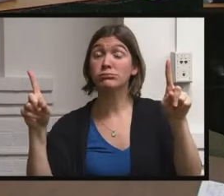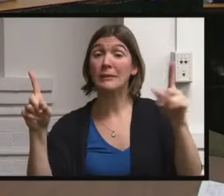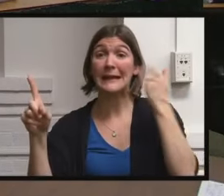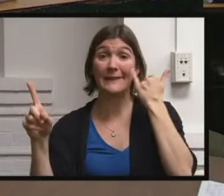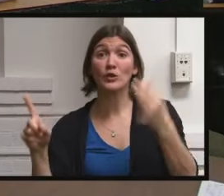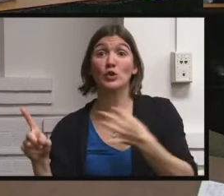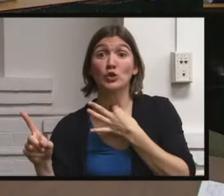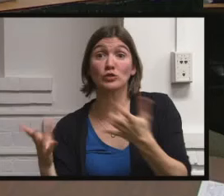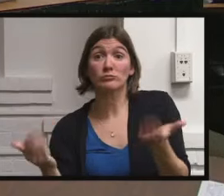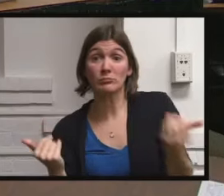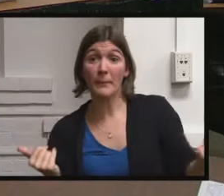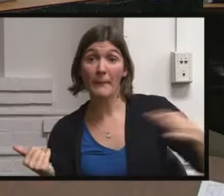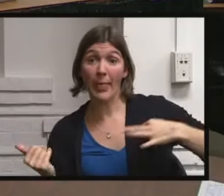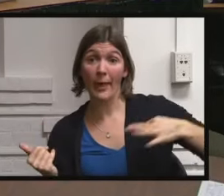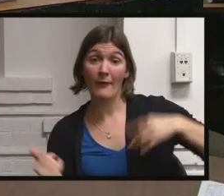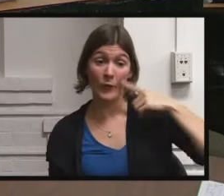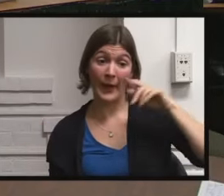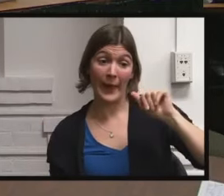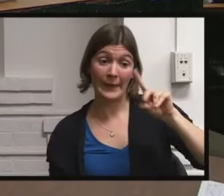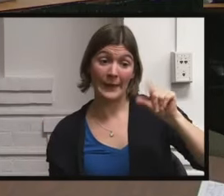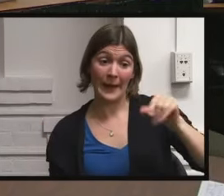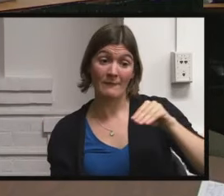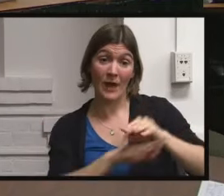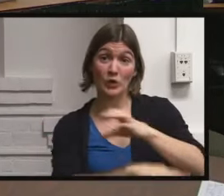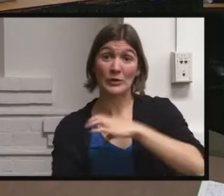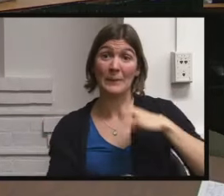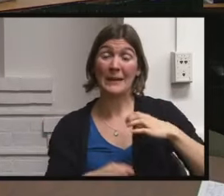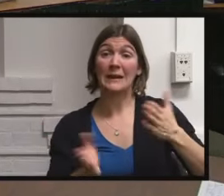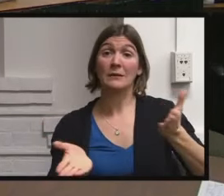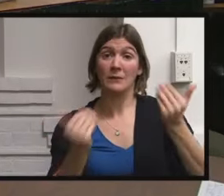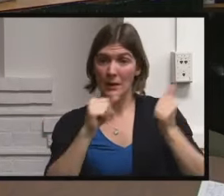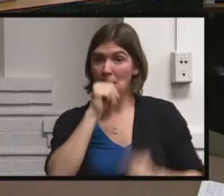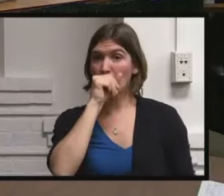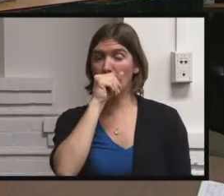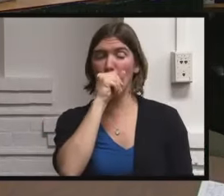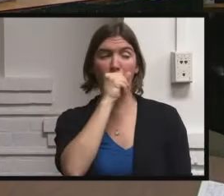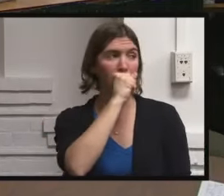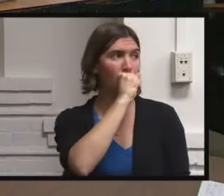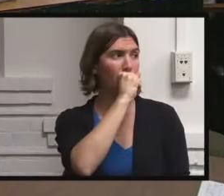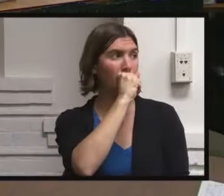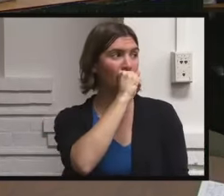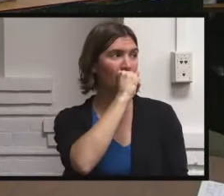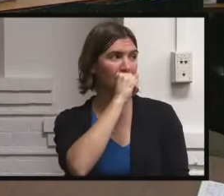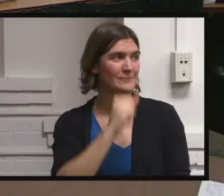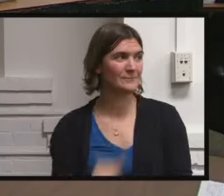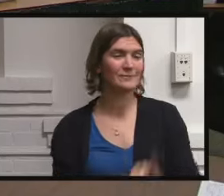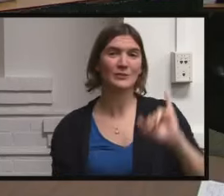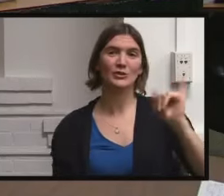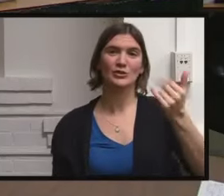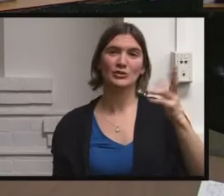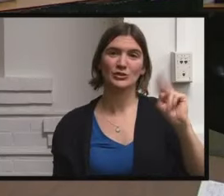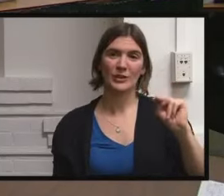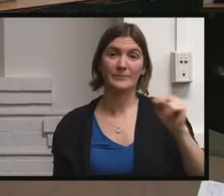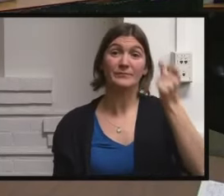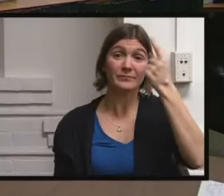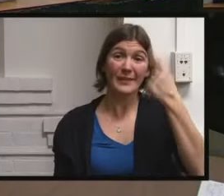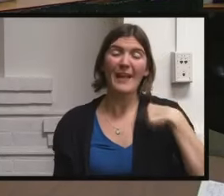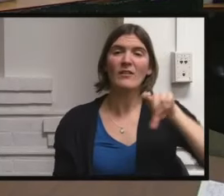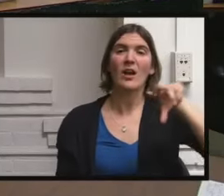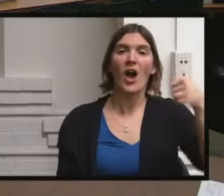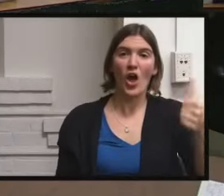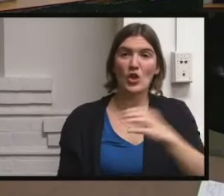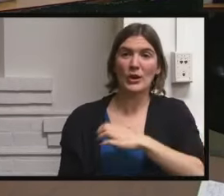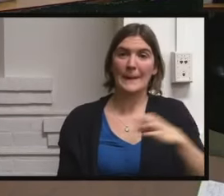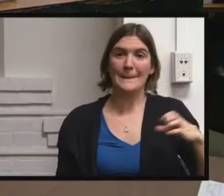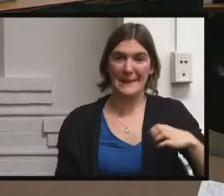that there's a vacancy on the ADA Advisory Committee. And then if you complete the announcement for other committees with vacancies, we